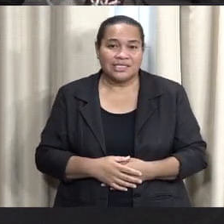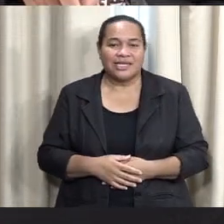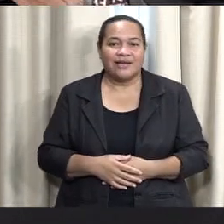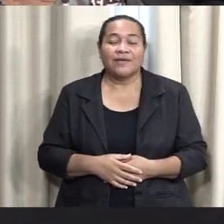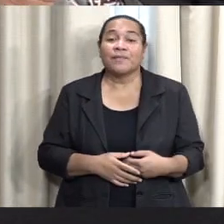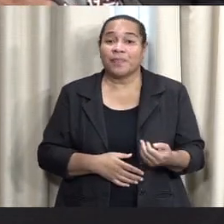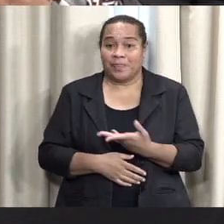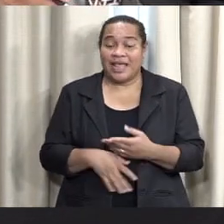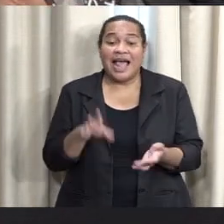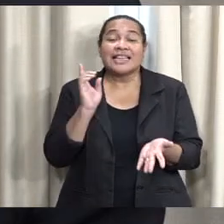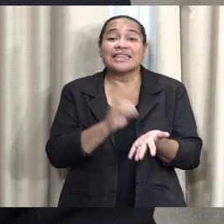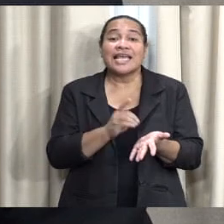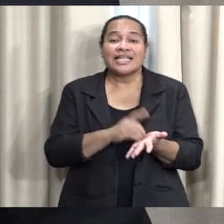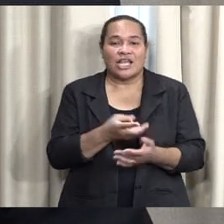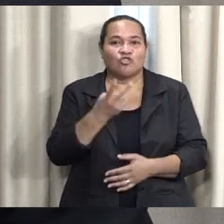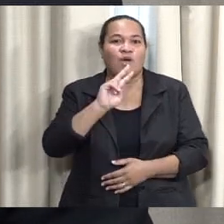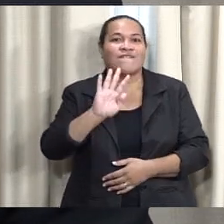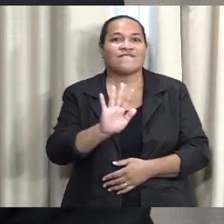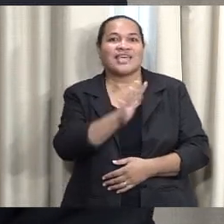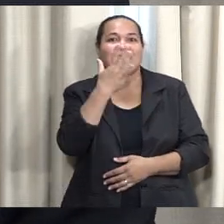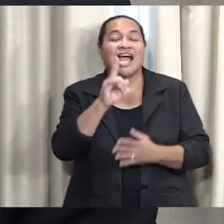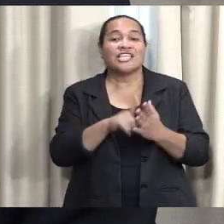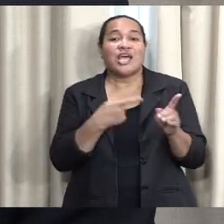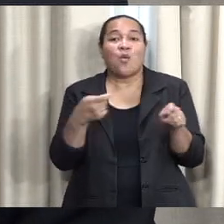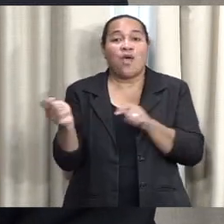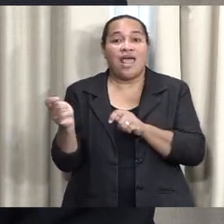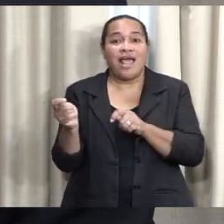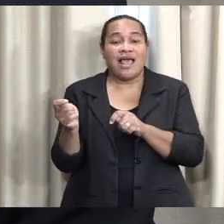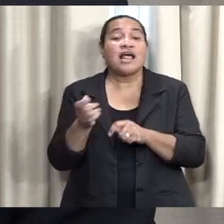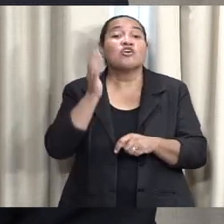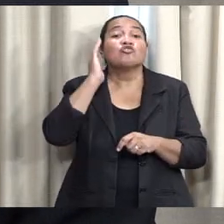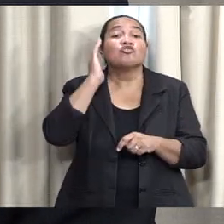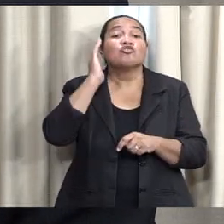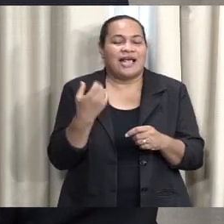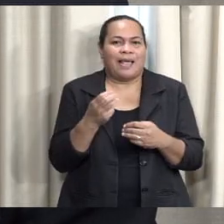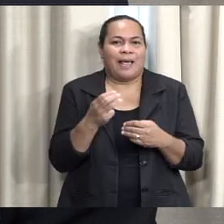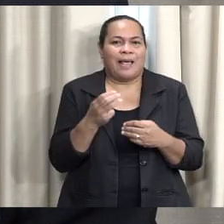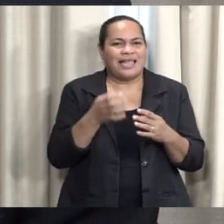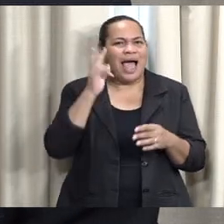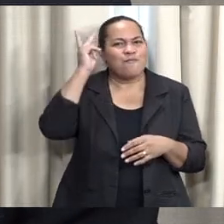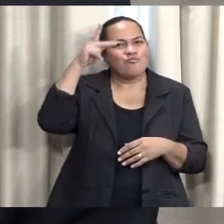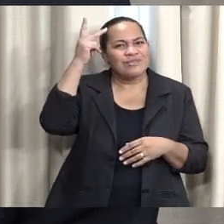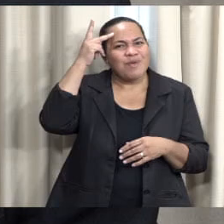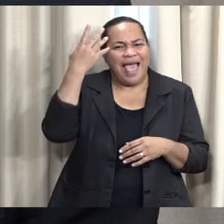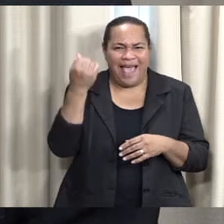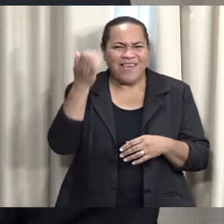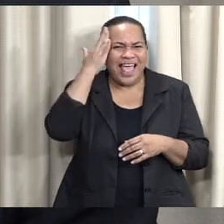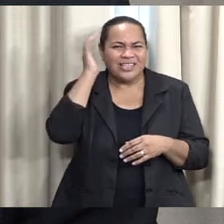The date that has been given is 25th January, and I think the school has been managed by the heads of school.